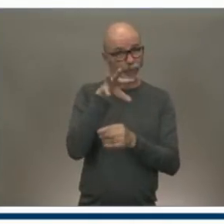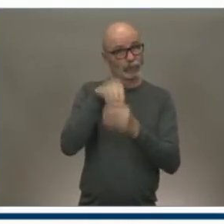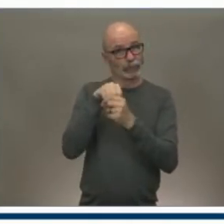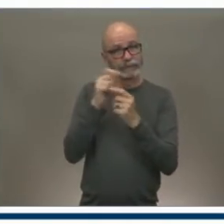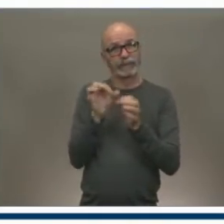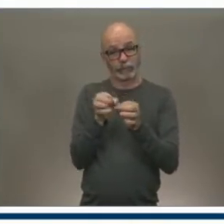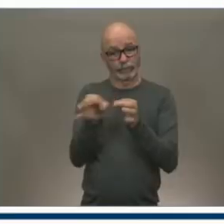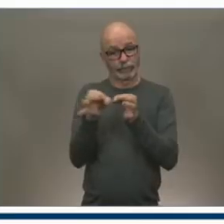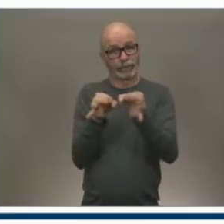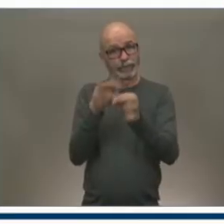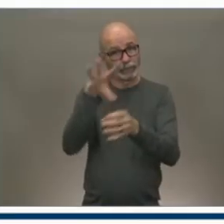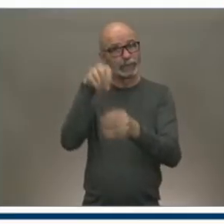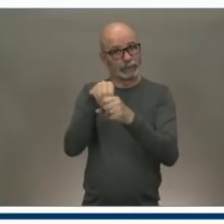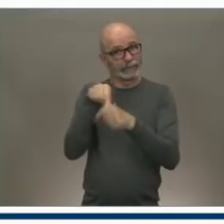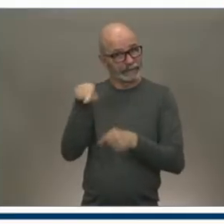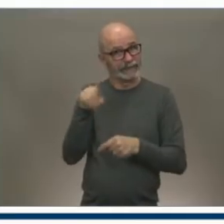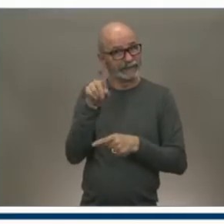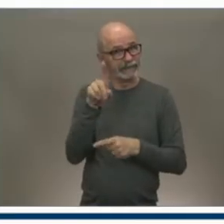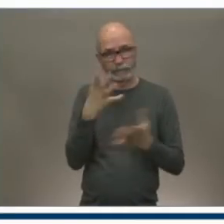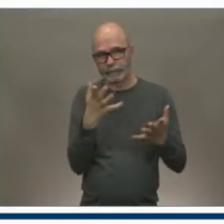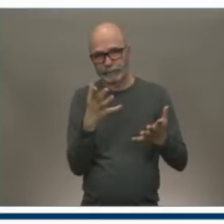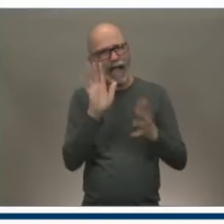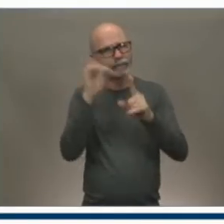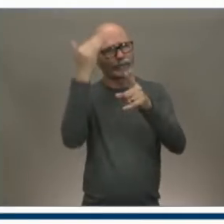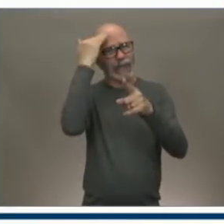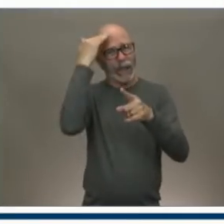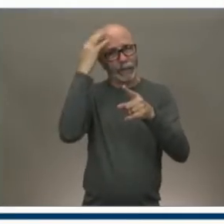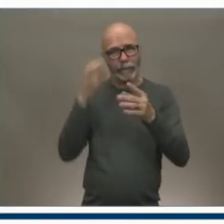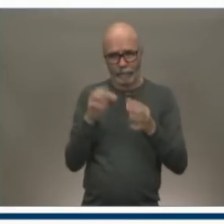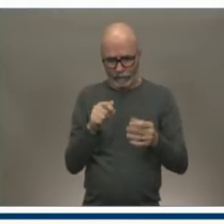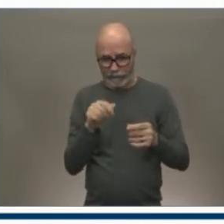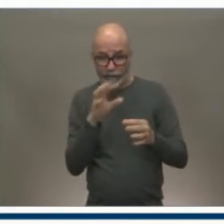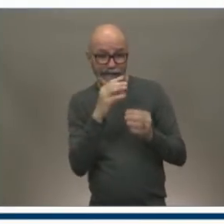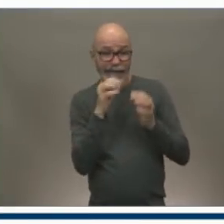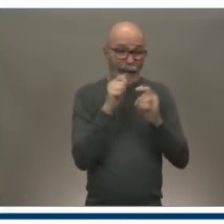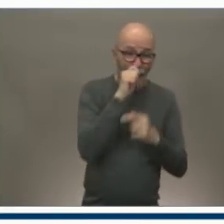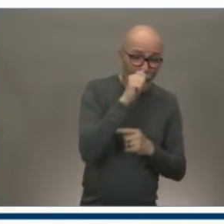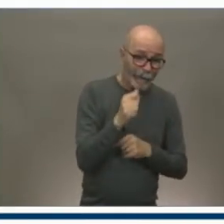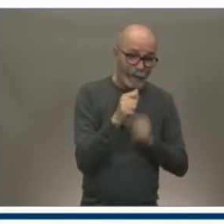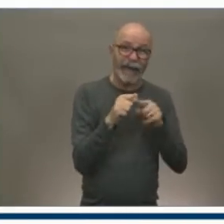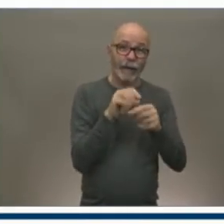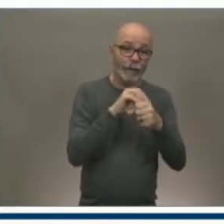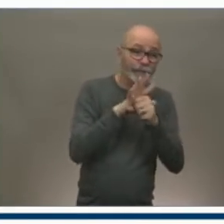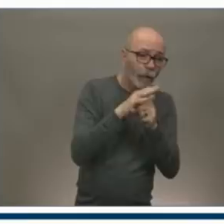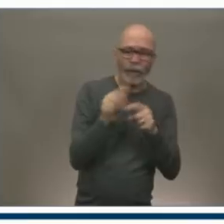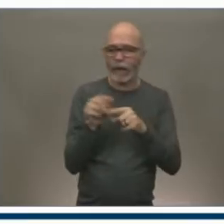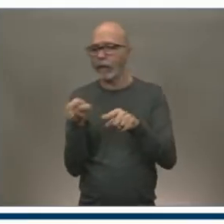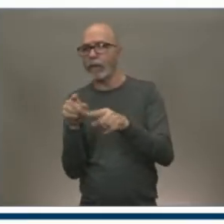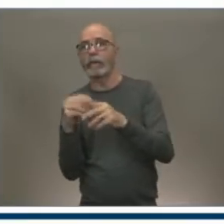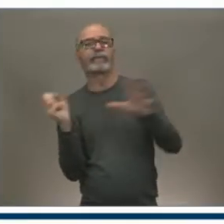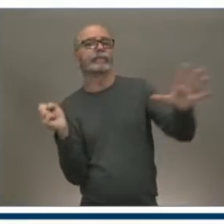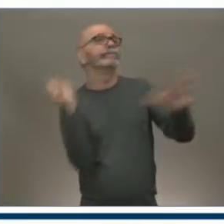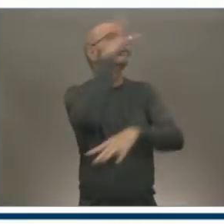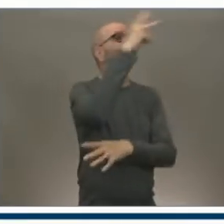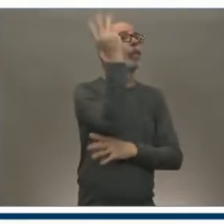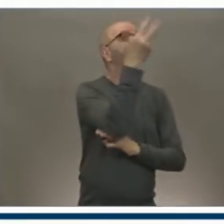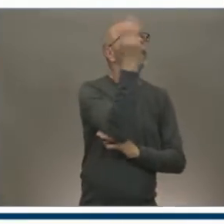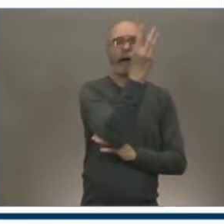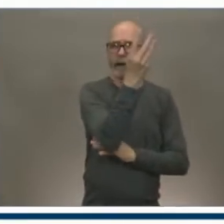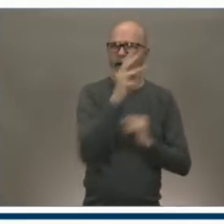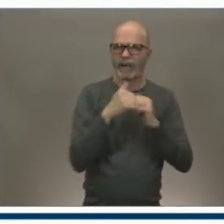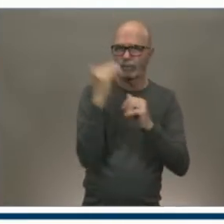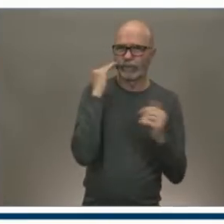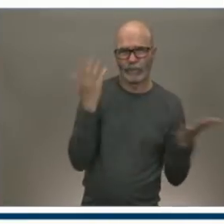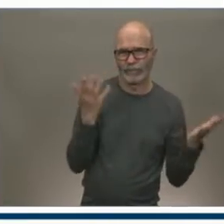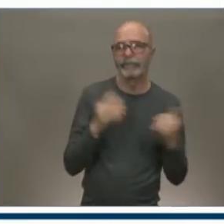do you use to determine which test will be sent to Winnipeg to check for the variant? So we have a number of criteria, and the first one